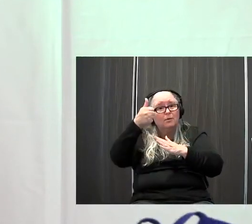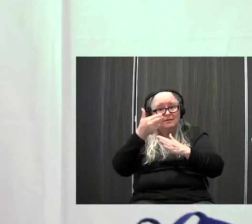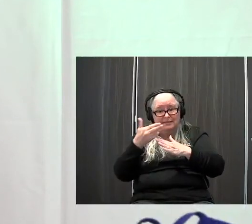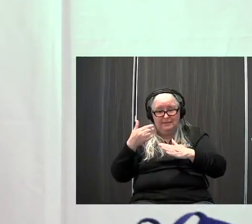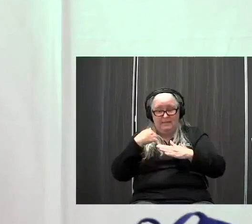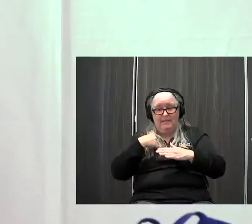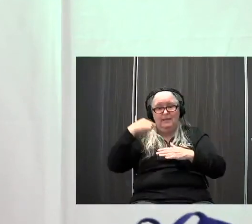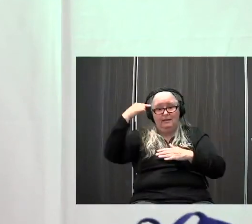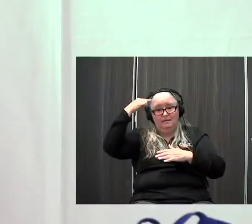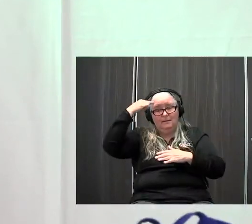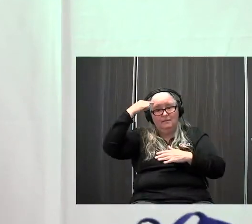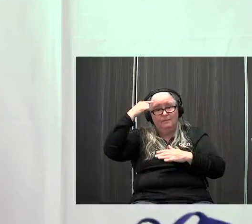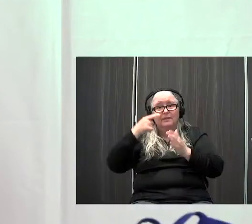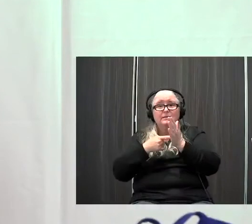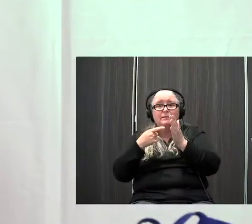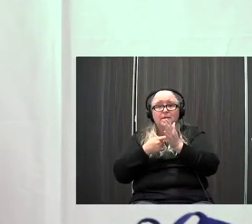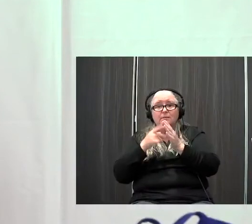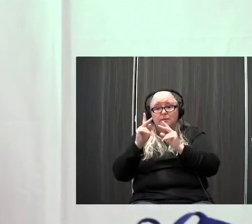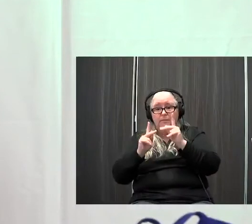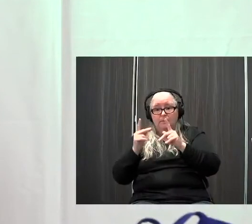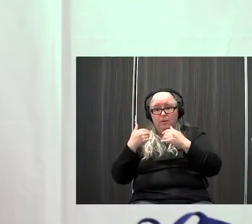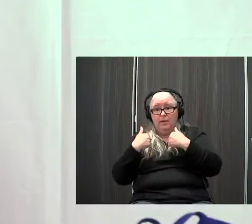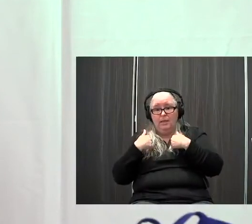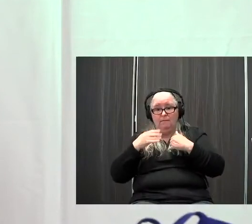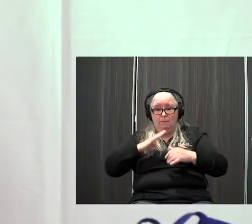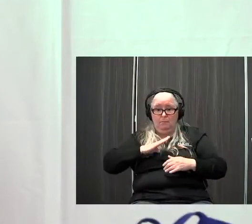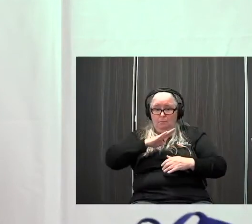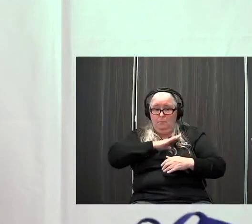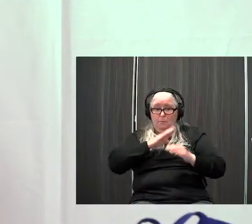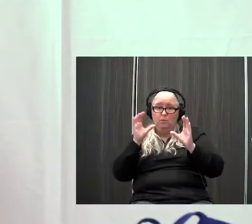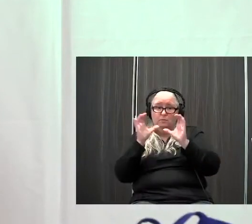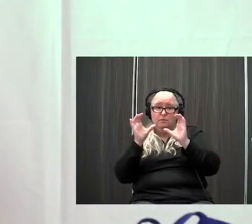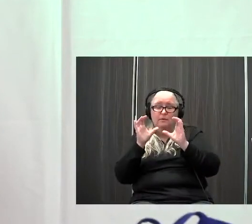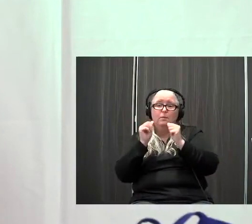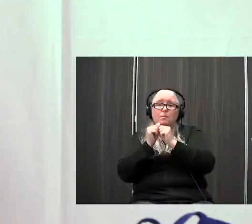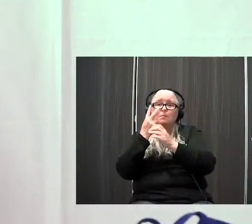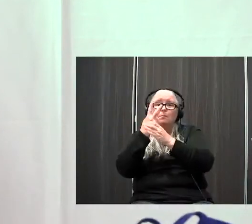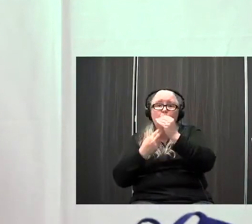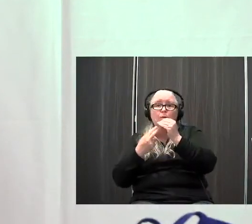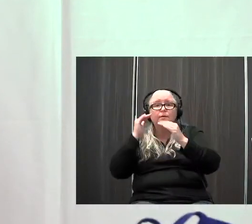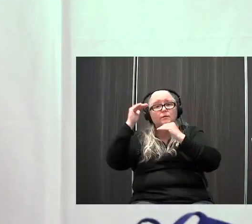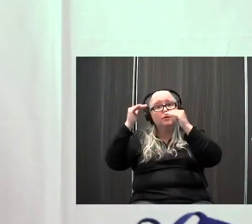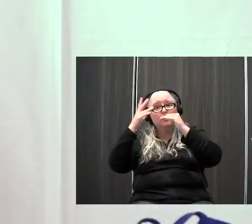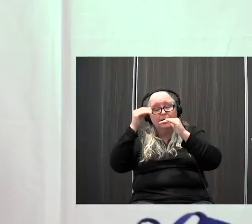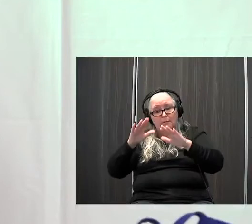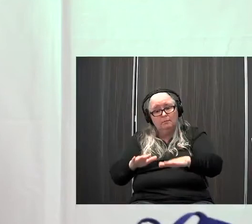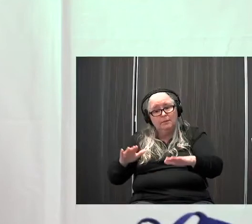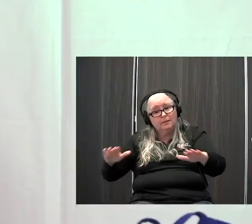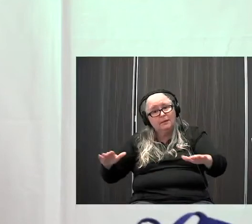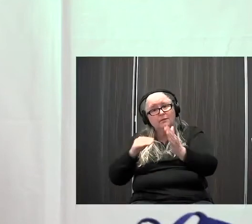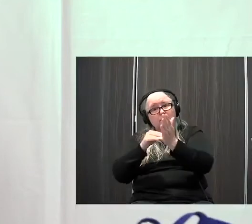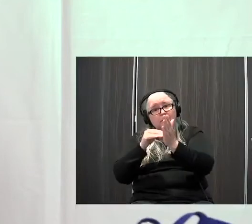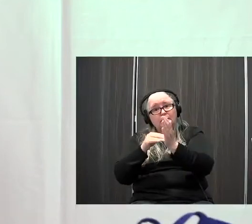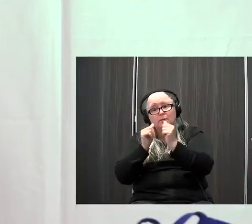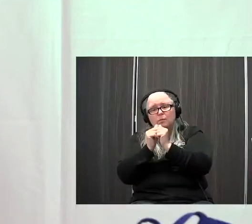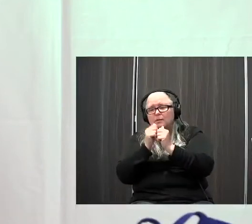is sometimes there are folks who are board certified in both adult medicine and pediatric medicine with an interest in